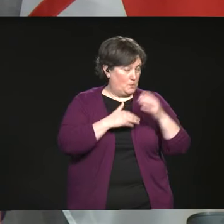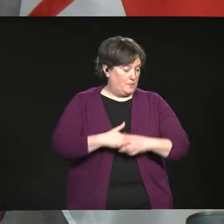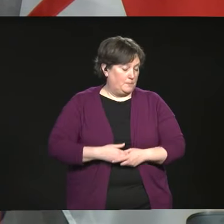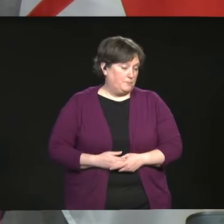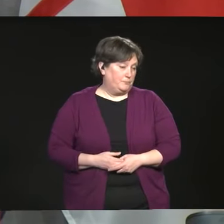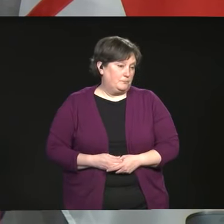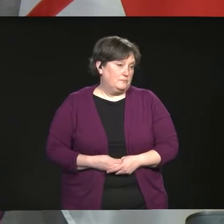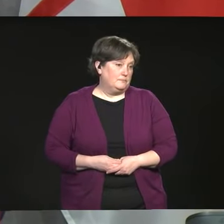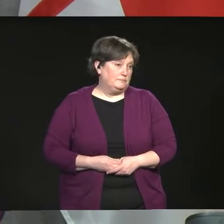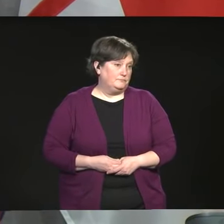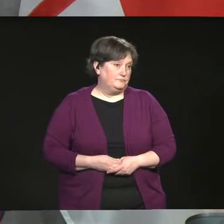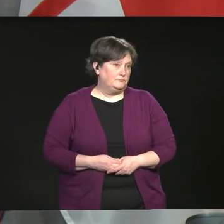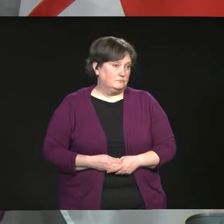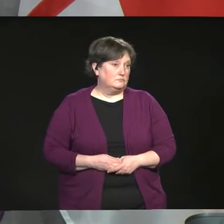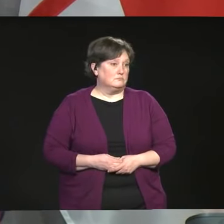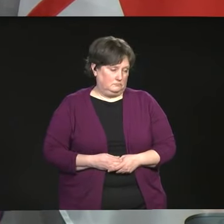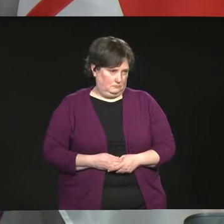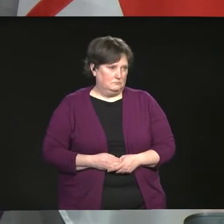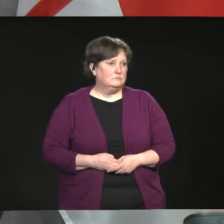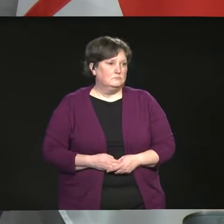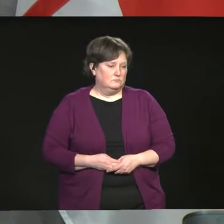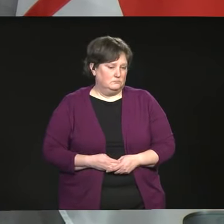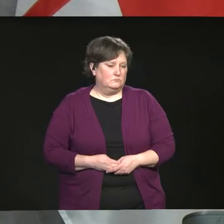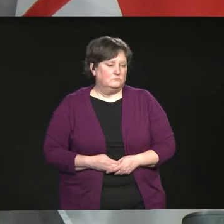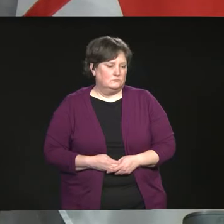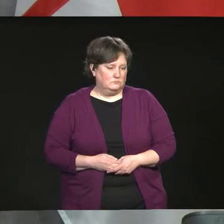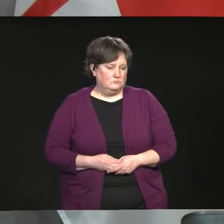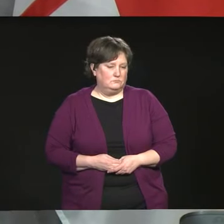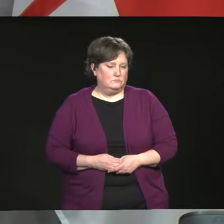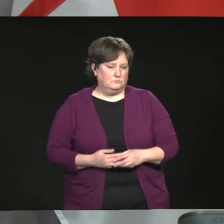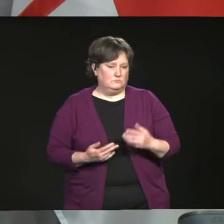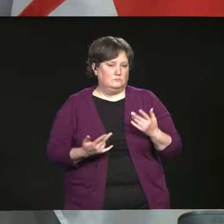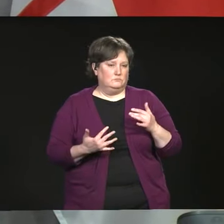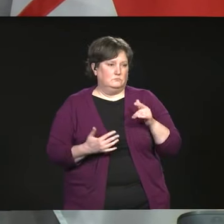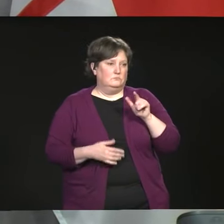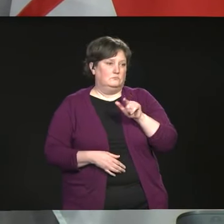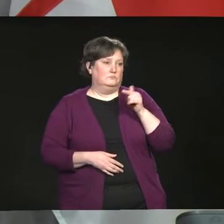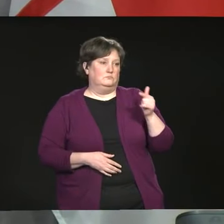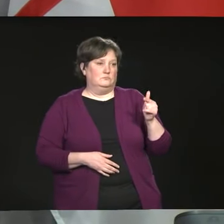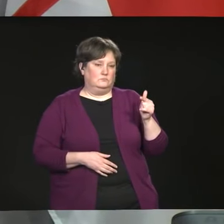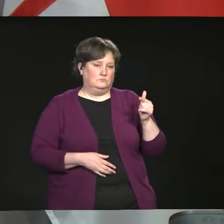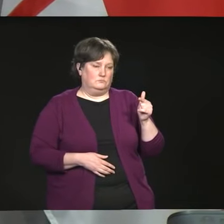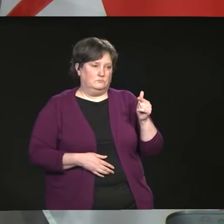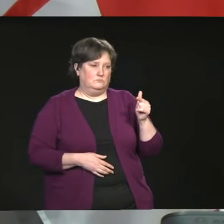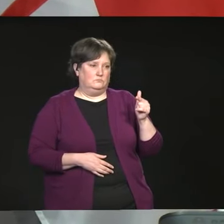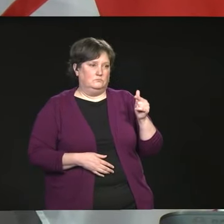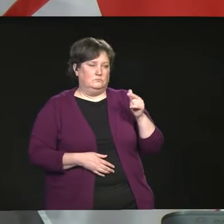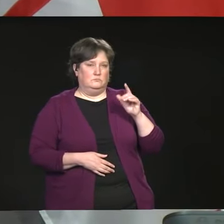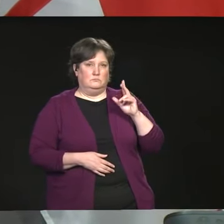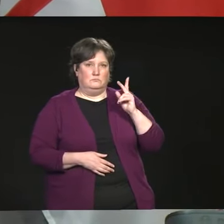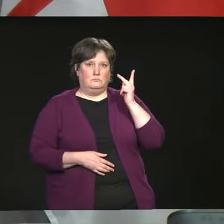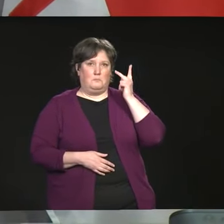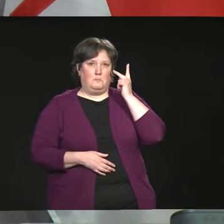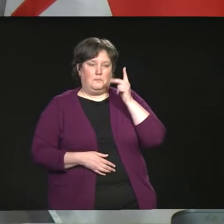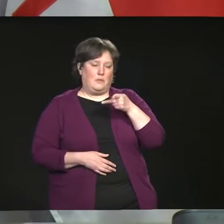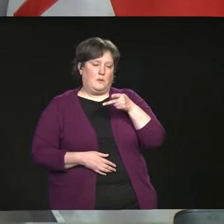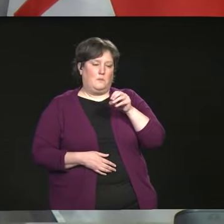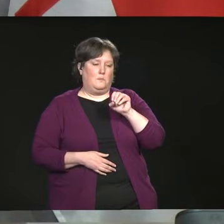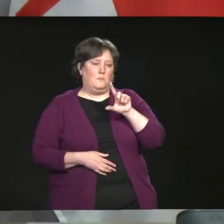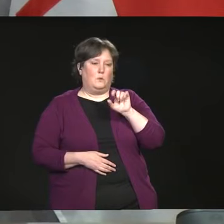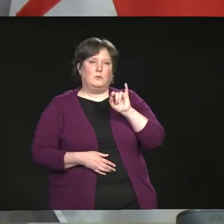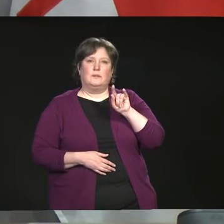Certainly. The next question is from Lauren Gardner from Politico. Prochaine question de Lauren Gardner de Politico.